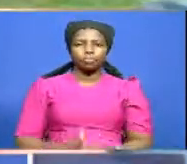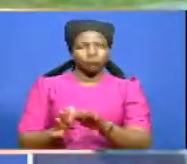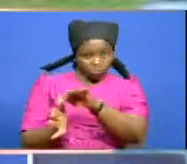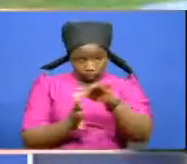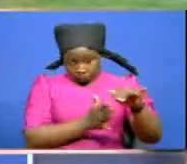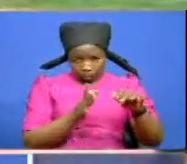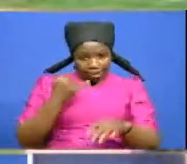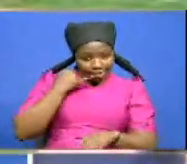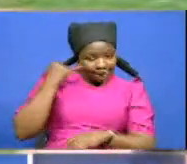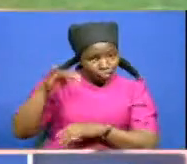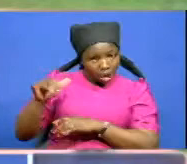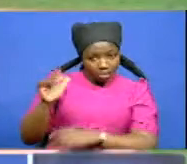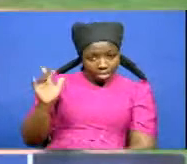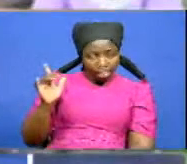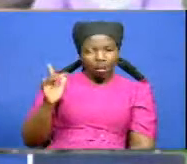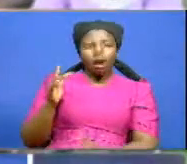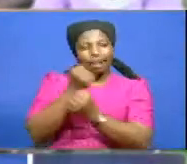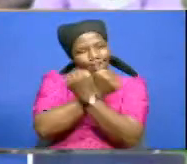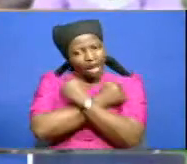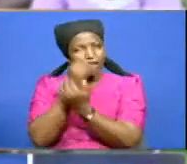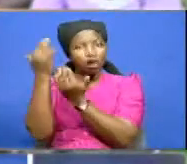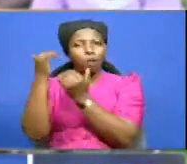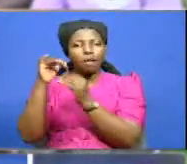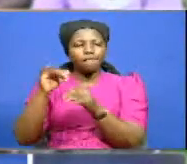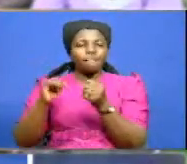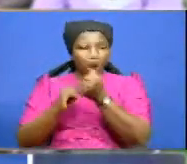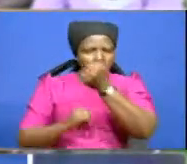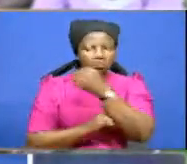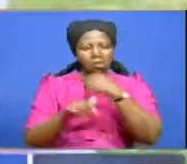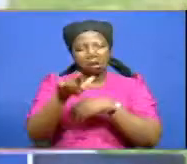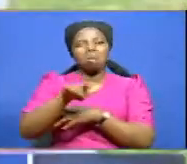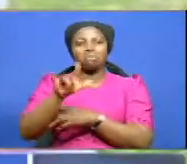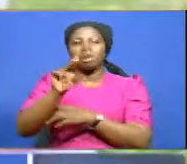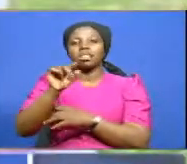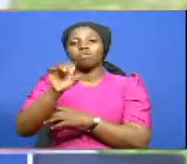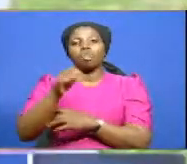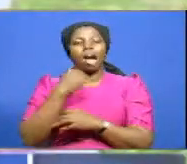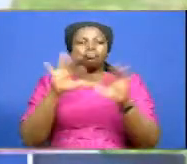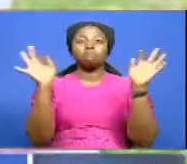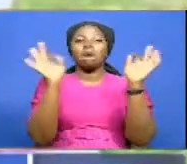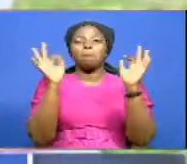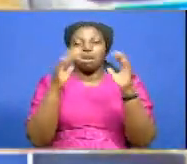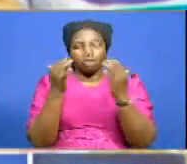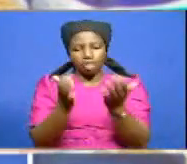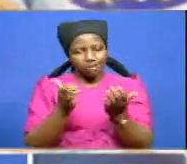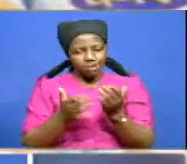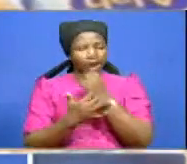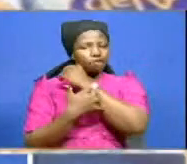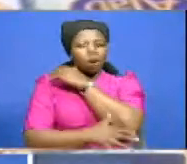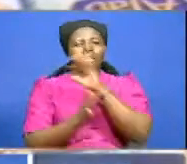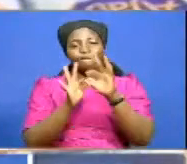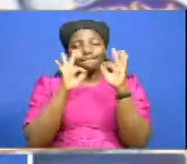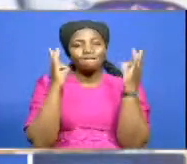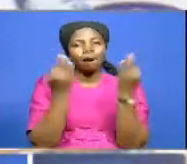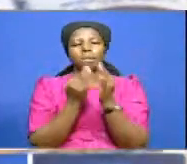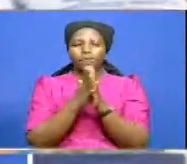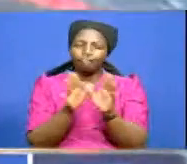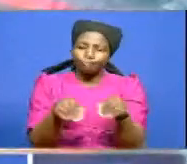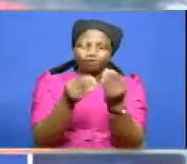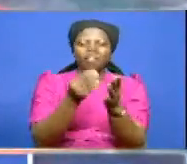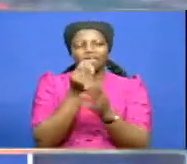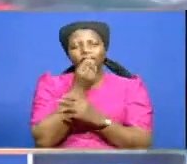Meanwhile, in Nakuru County, Love and Hope Foundation, a local NGO, has pulled a surprise to the needy and vulnerable families with food